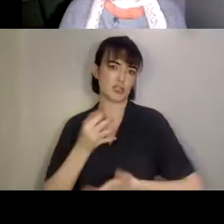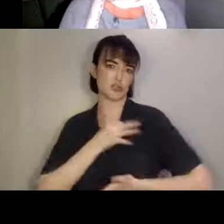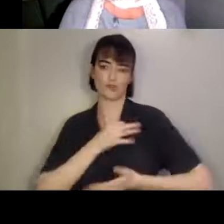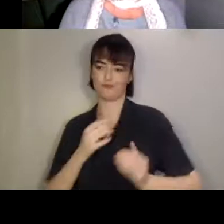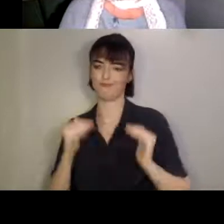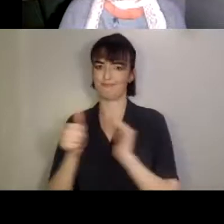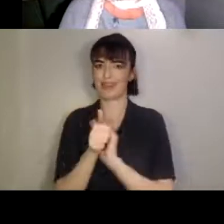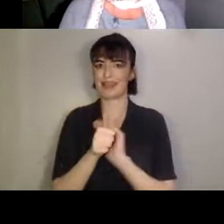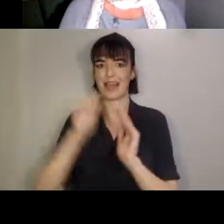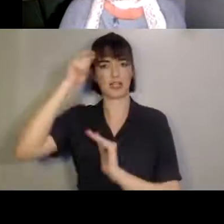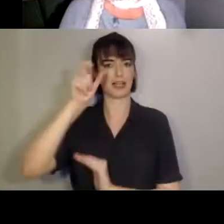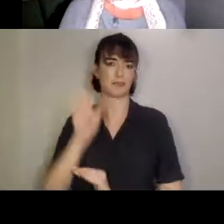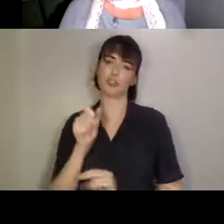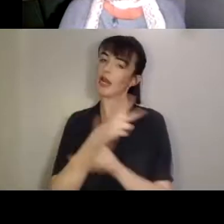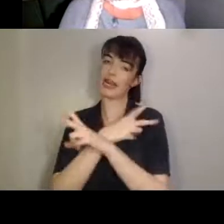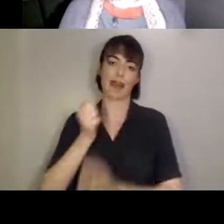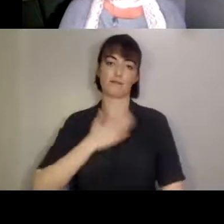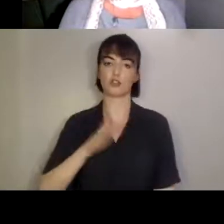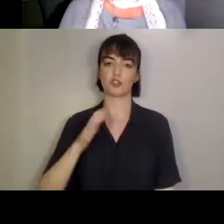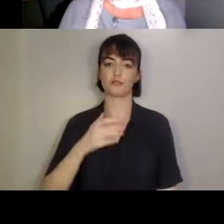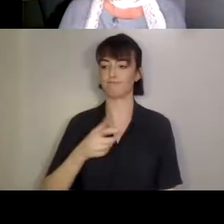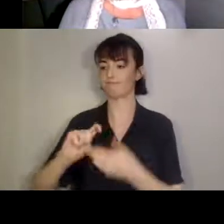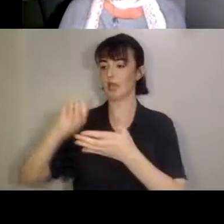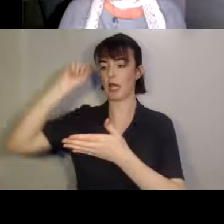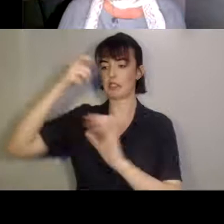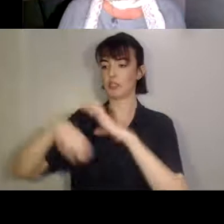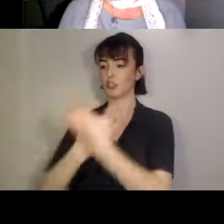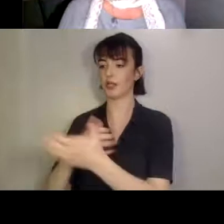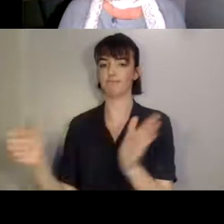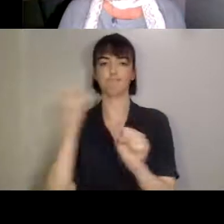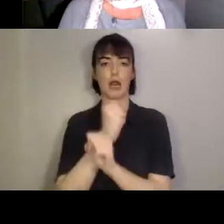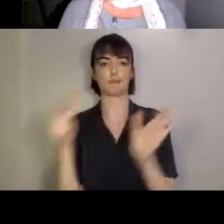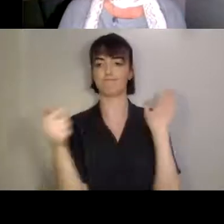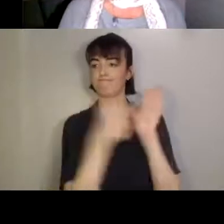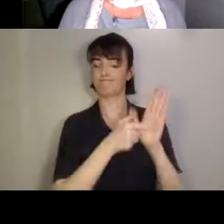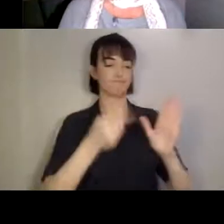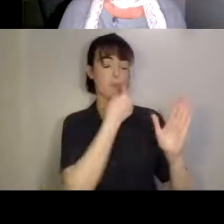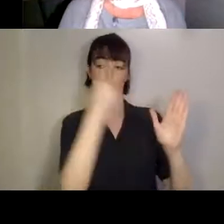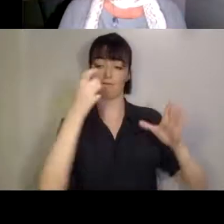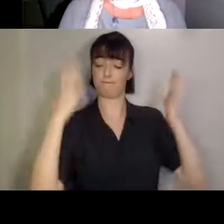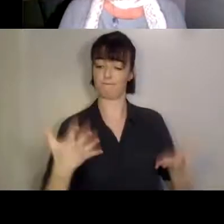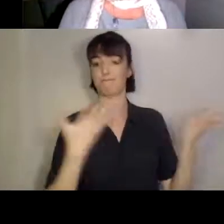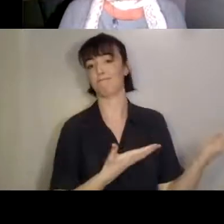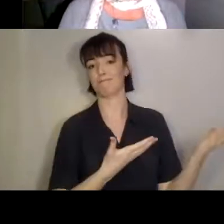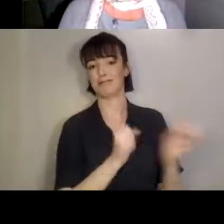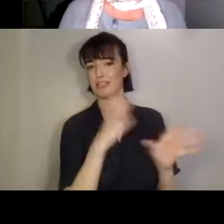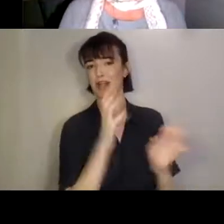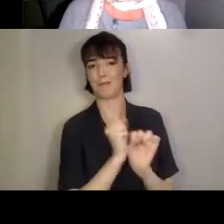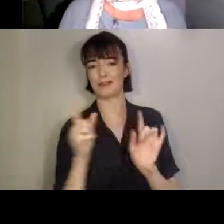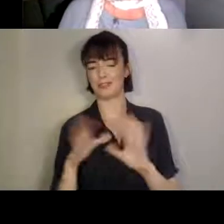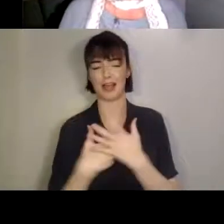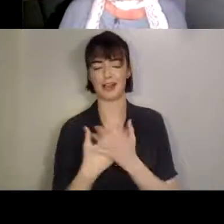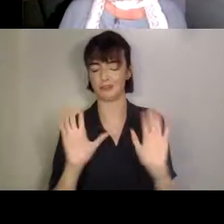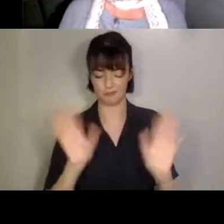the first time, run a test and get a score and think that's what they know about the child. I hope from what I've said to you